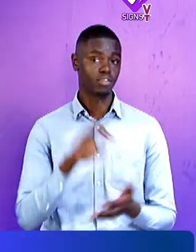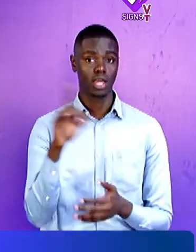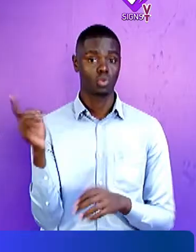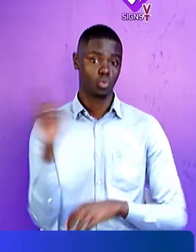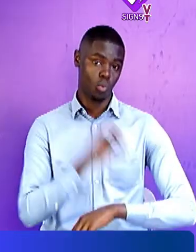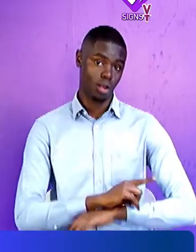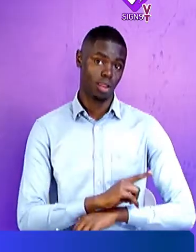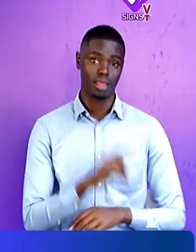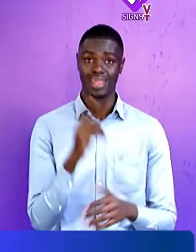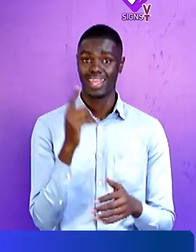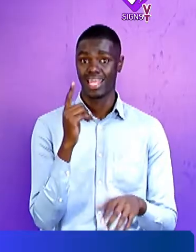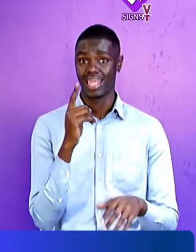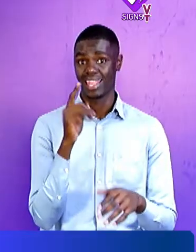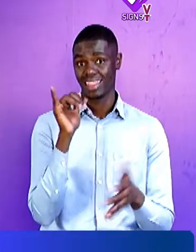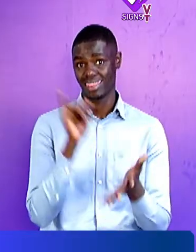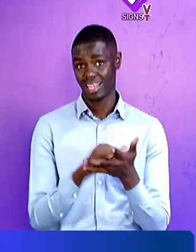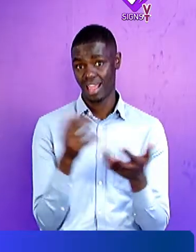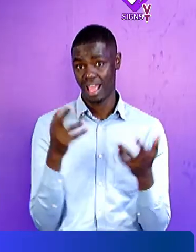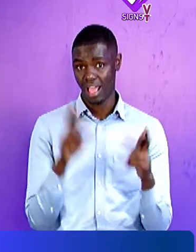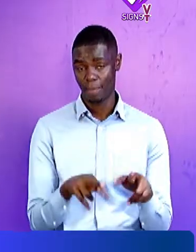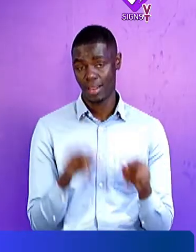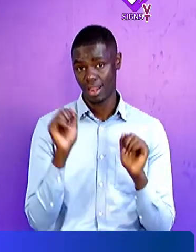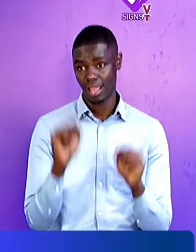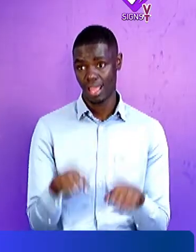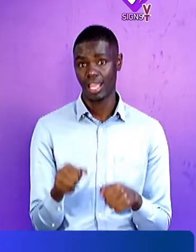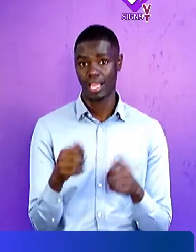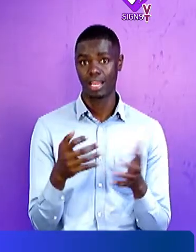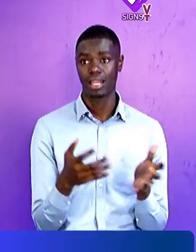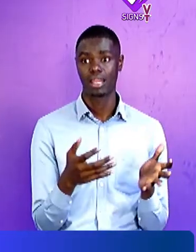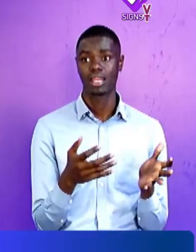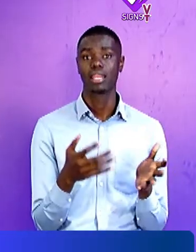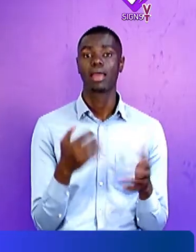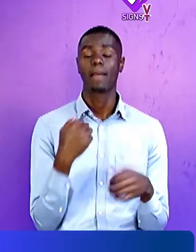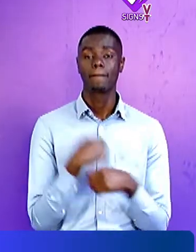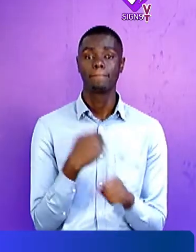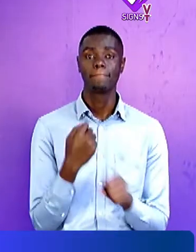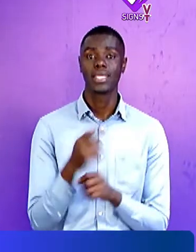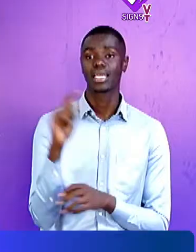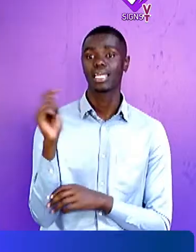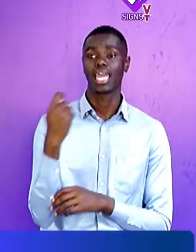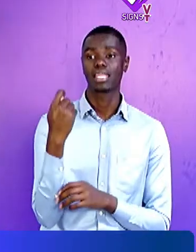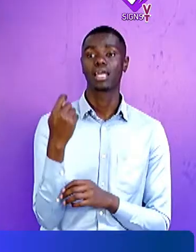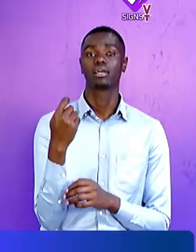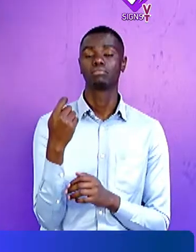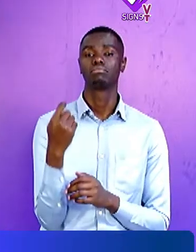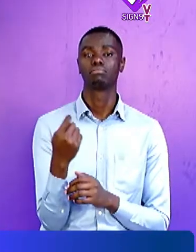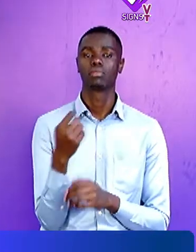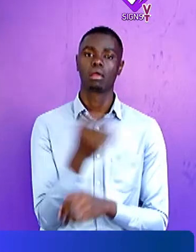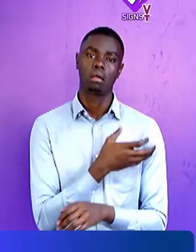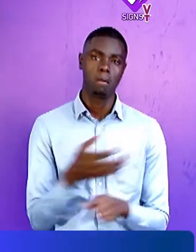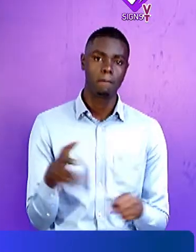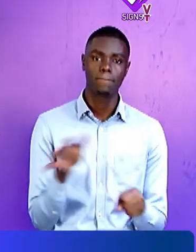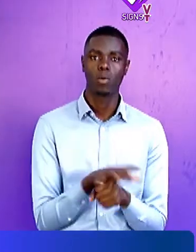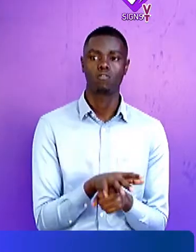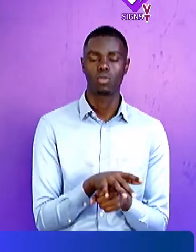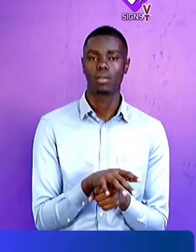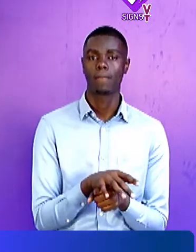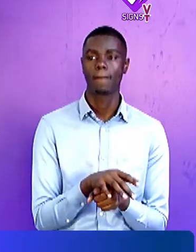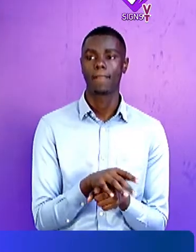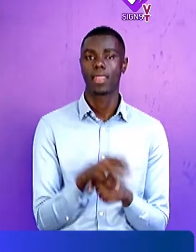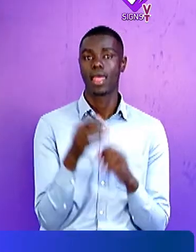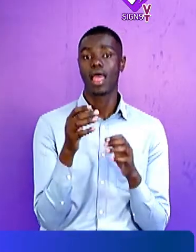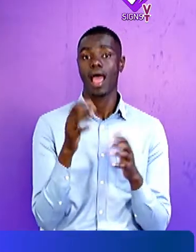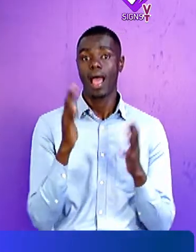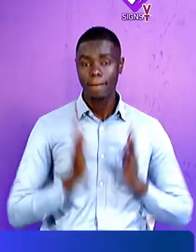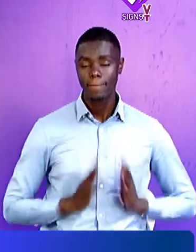and when it happens, that I can lead this country and make Kenya become a superpower. so that we can also one day someone can also be